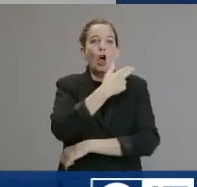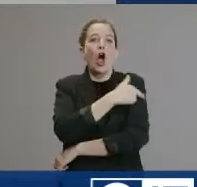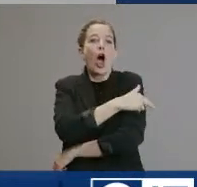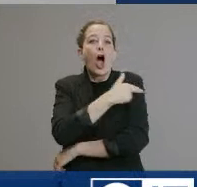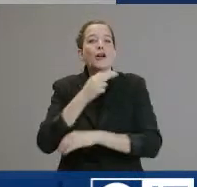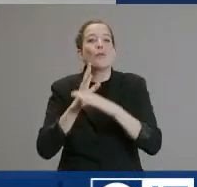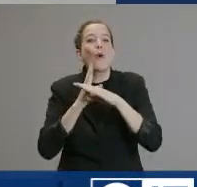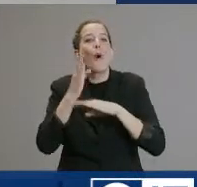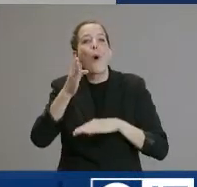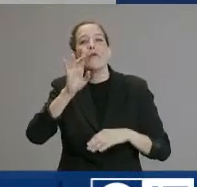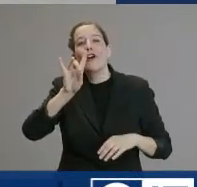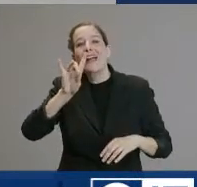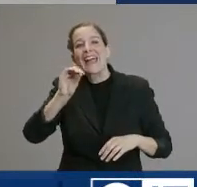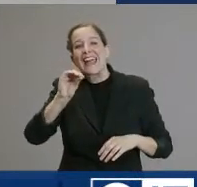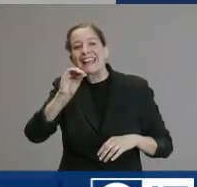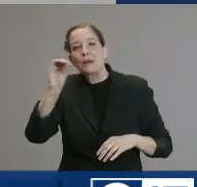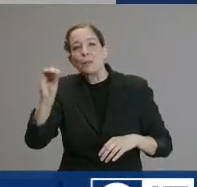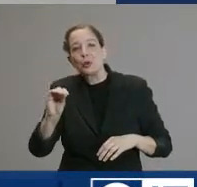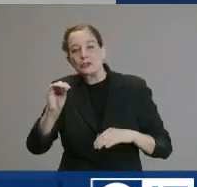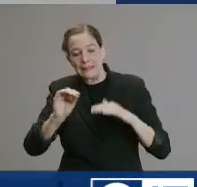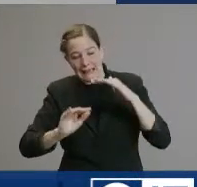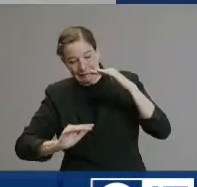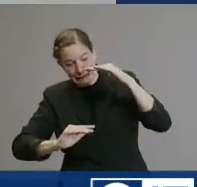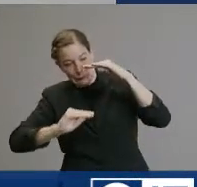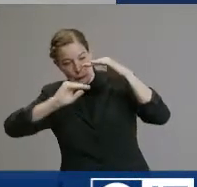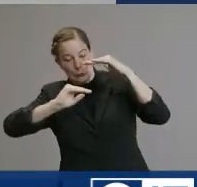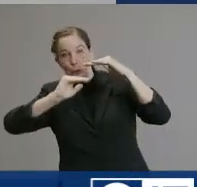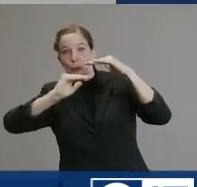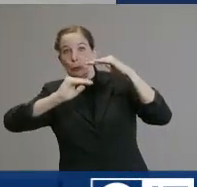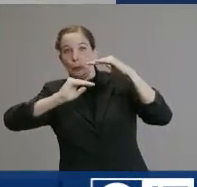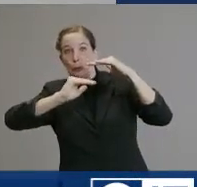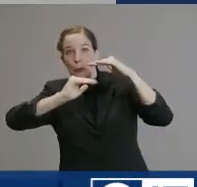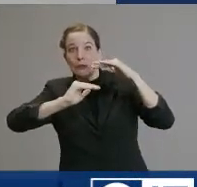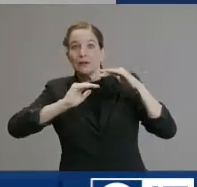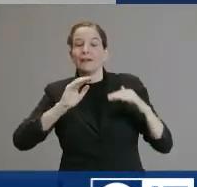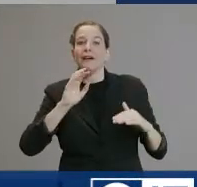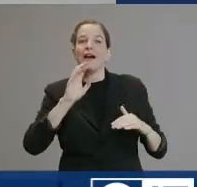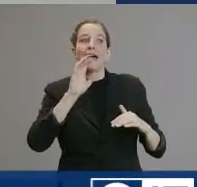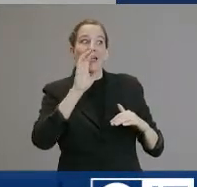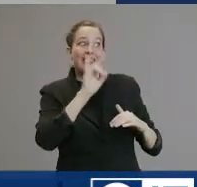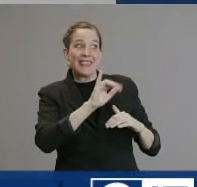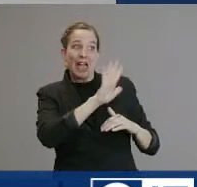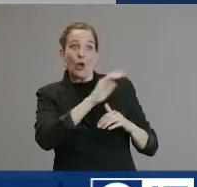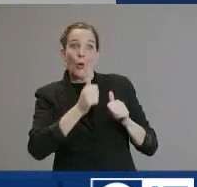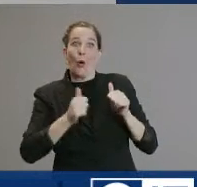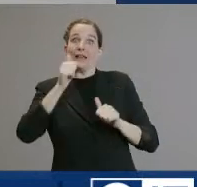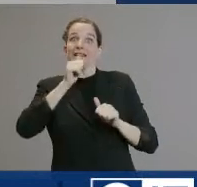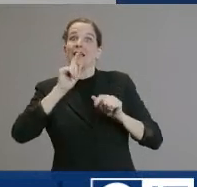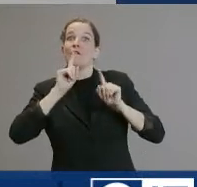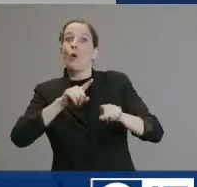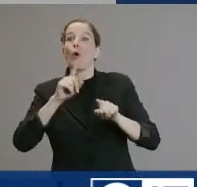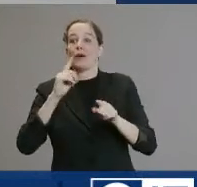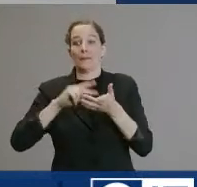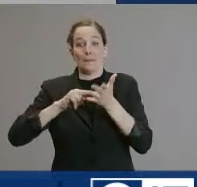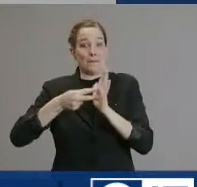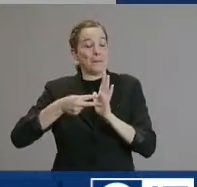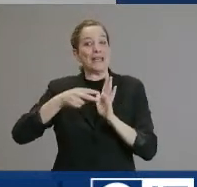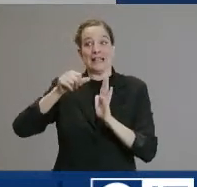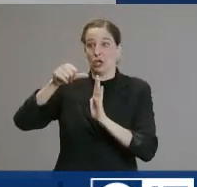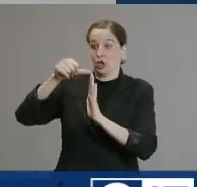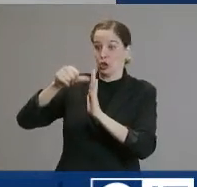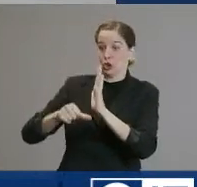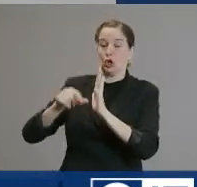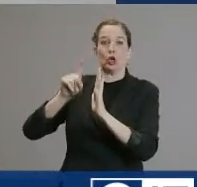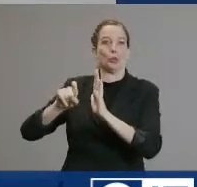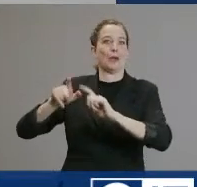order. That's a metric that stops elective surgeries. We were at 83% Tuesday, we're at 84% yesterday.